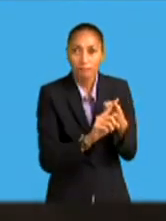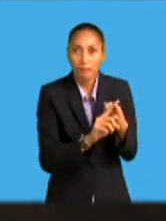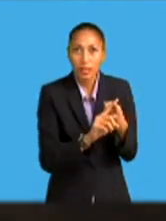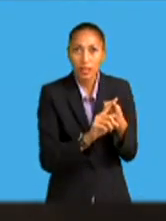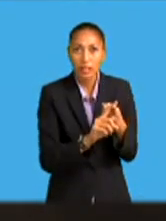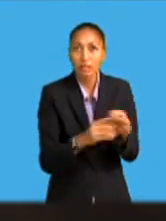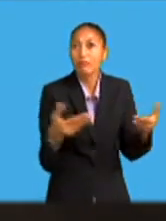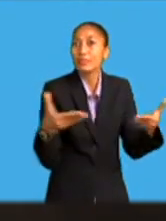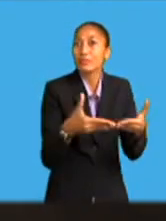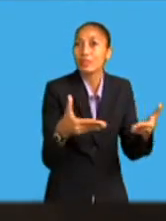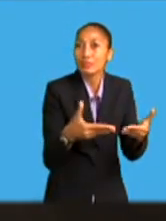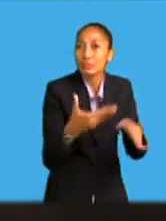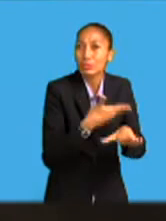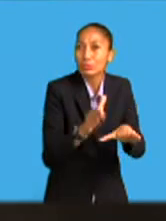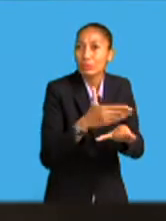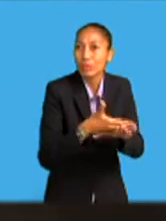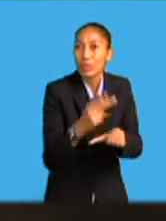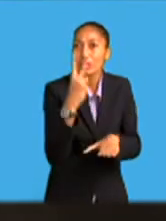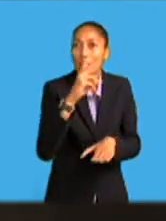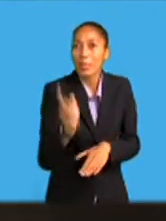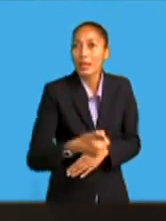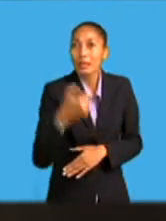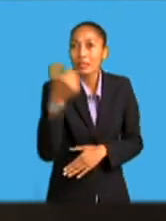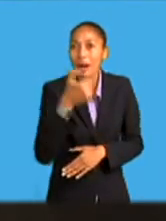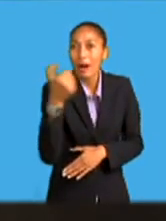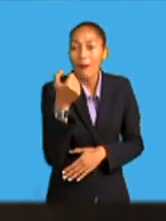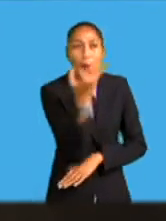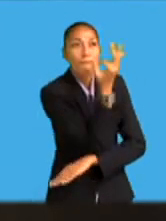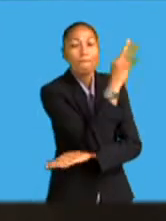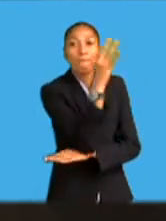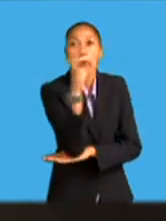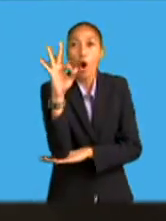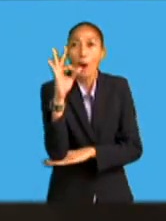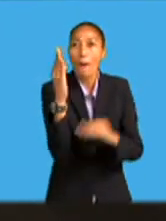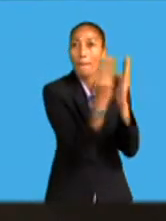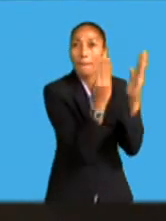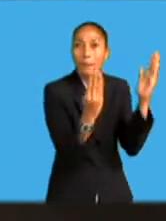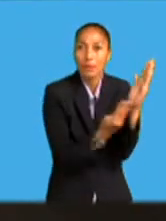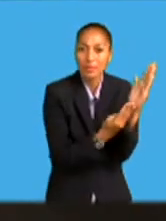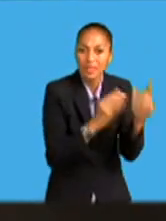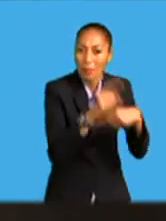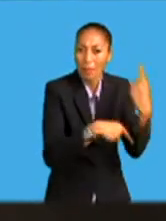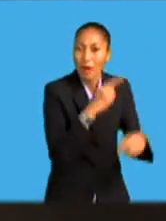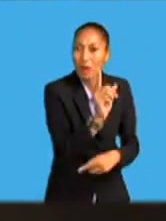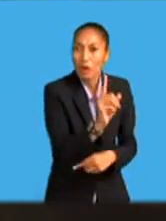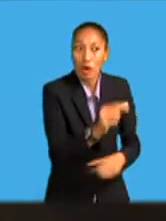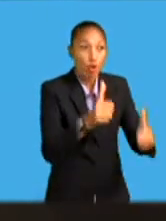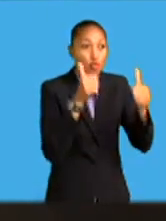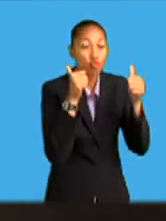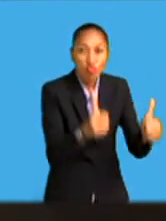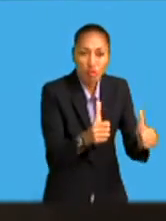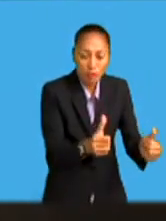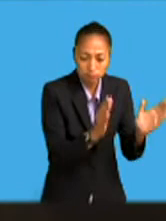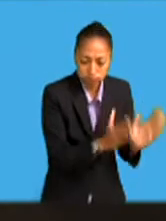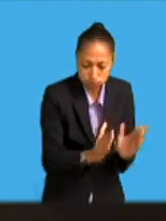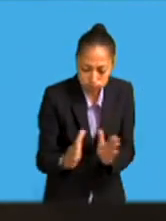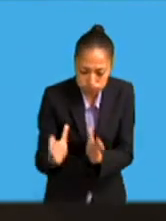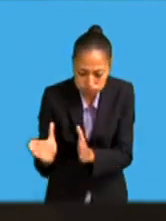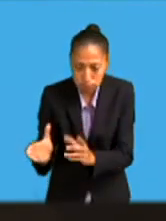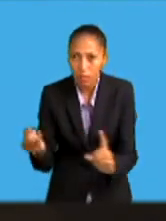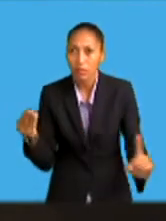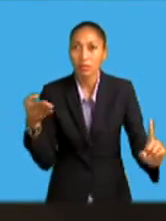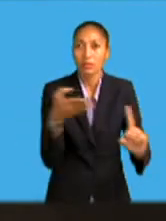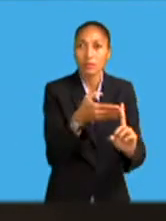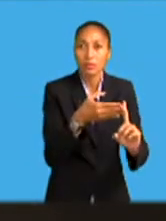the introduction of the new 2016 Forest Bill, which is intended to address good governance, compliance,